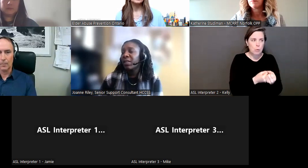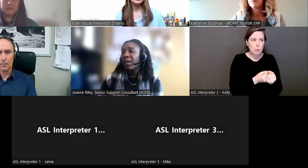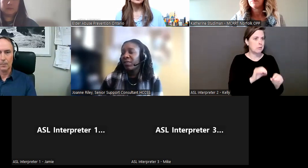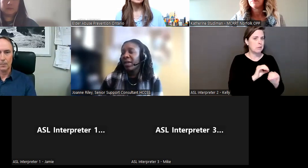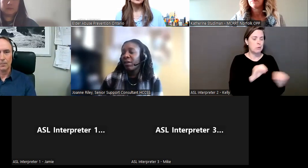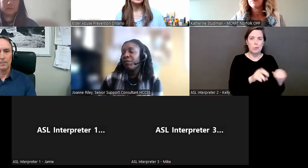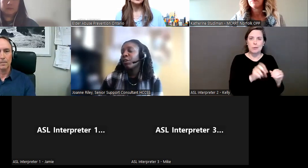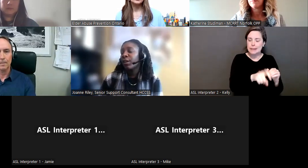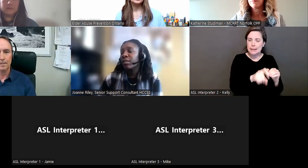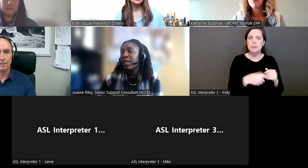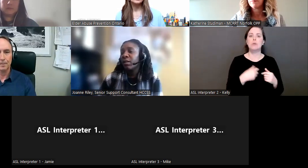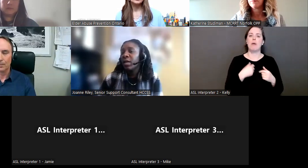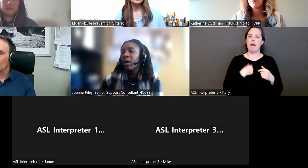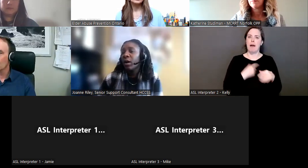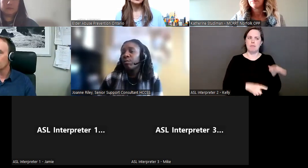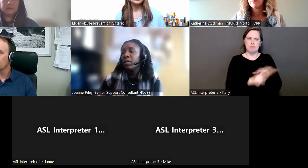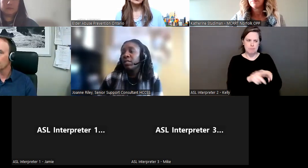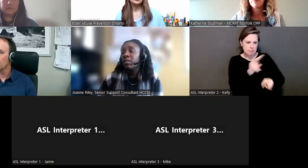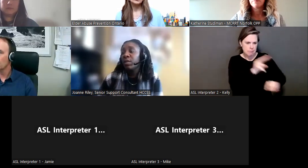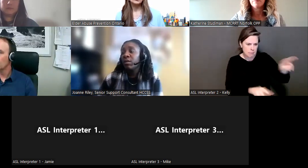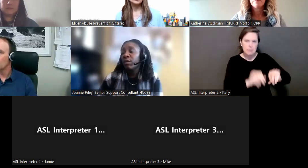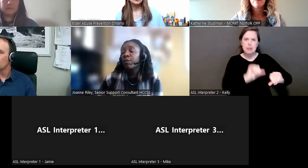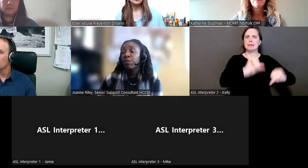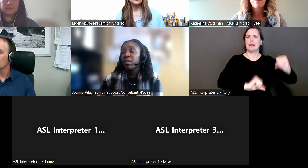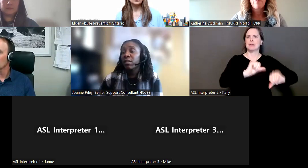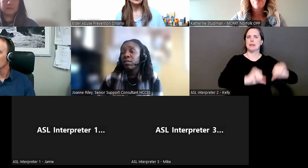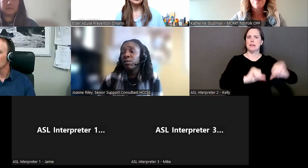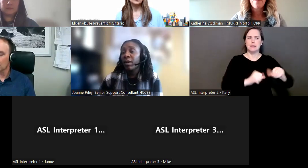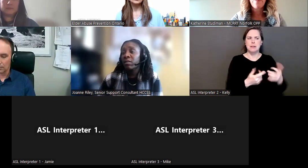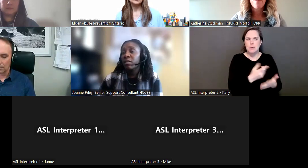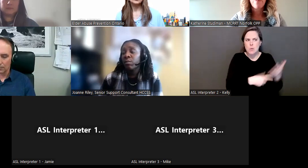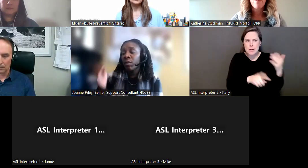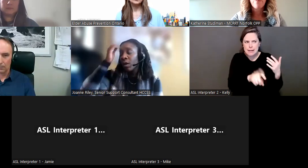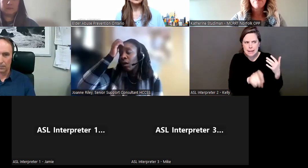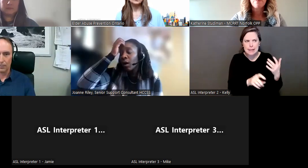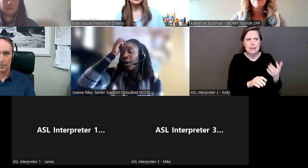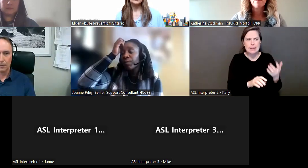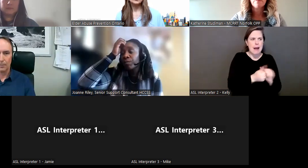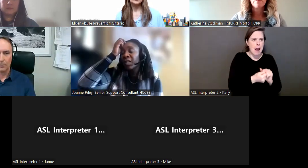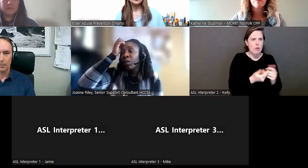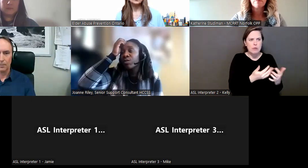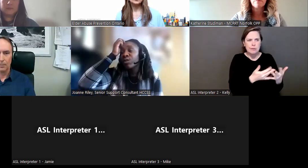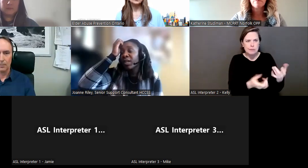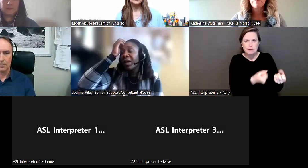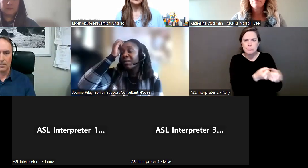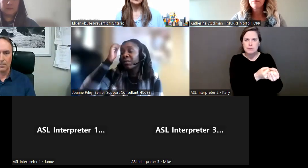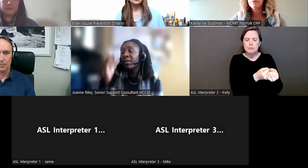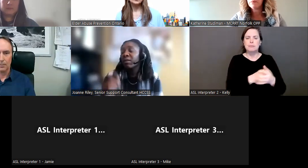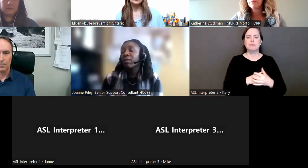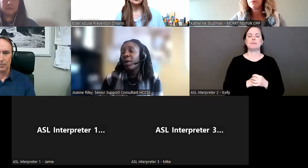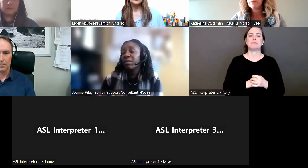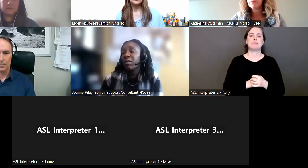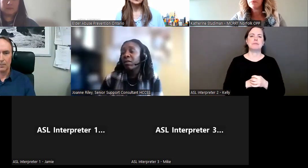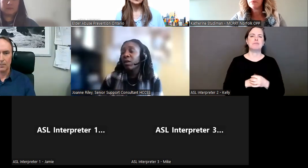assess if there are care needs that need to be further assessed by the team. And I'm also looking at